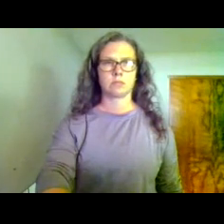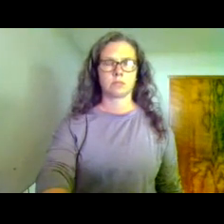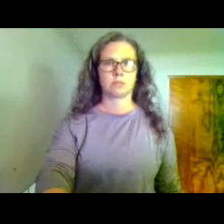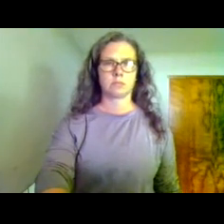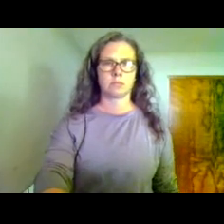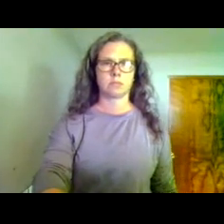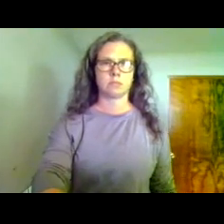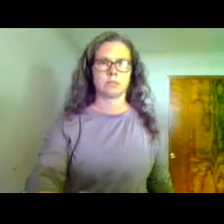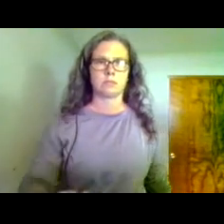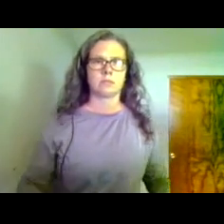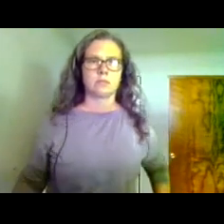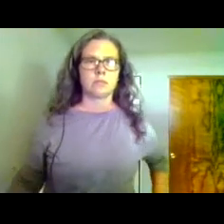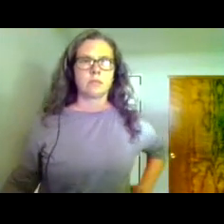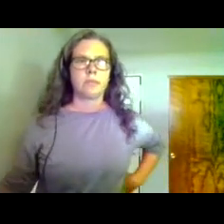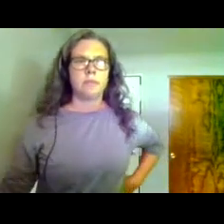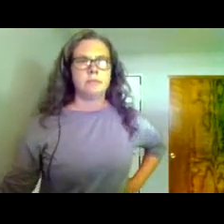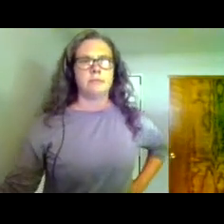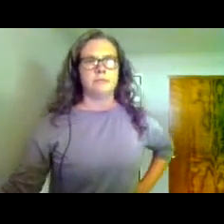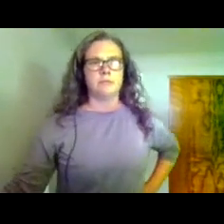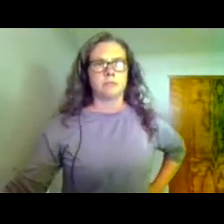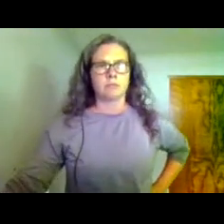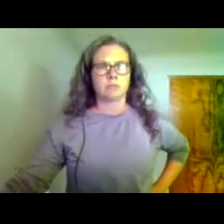this type product take off.